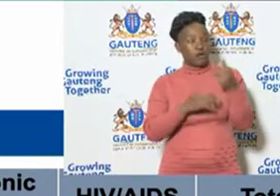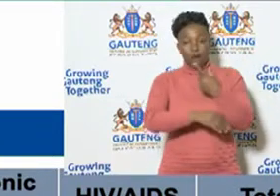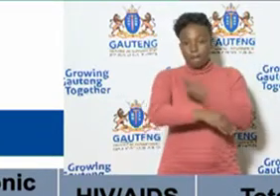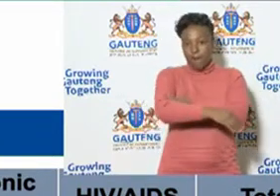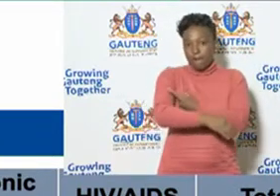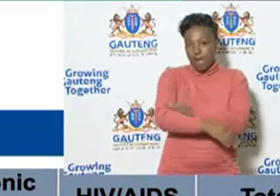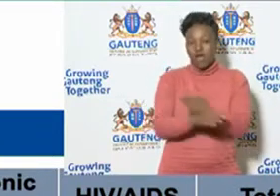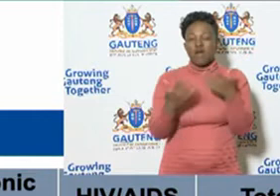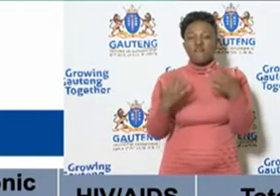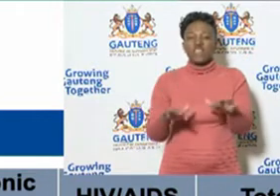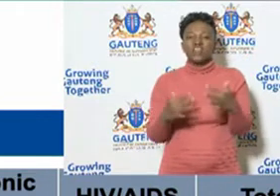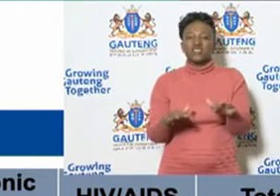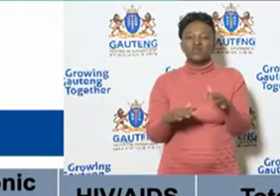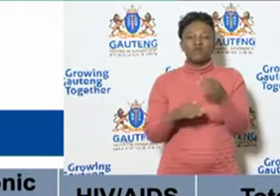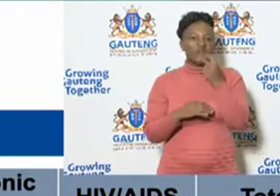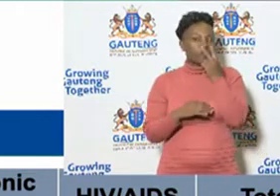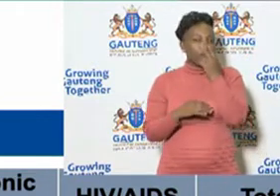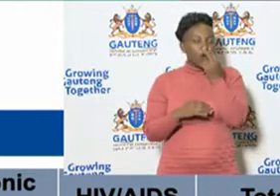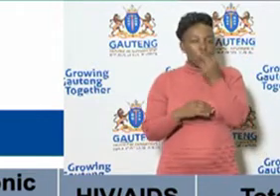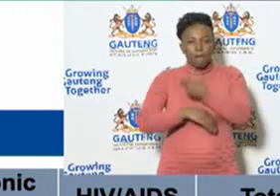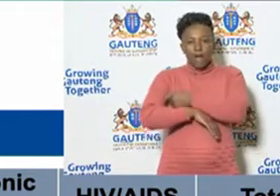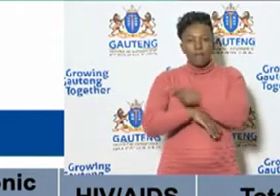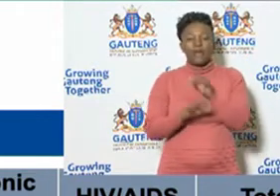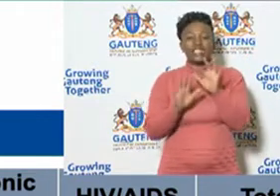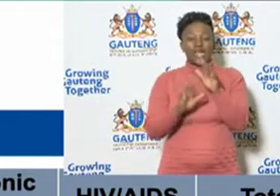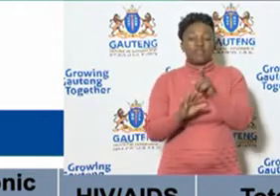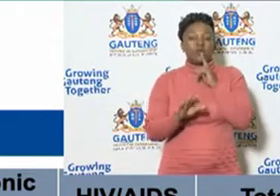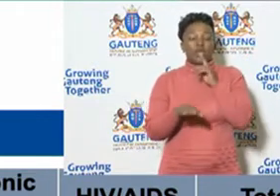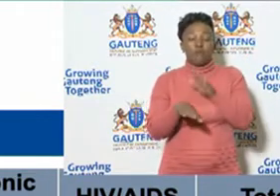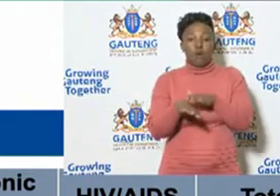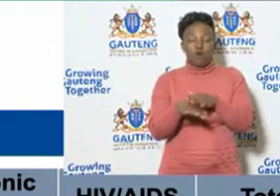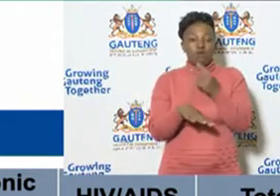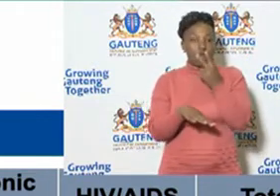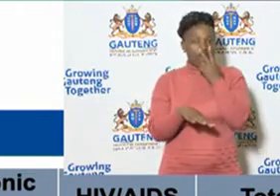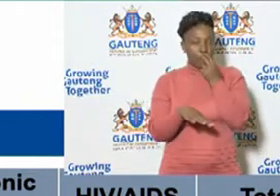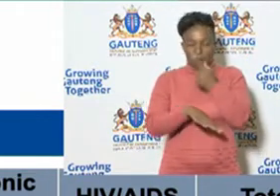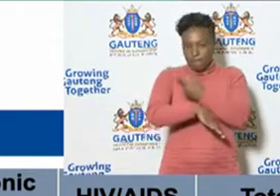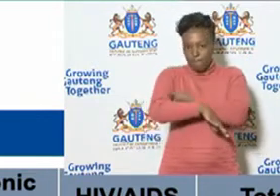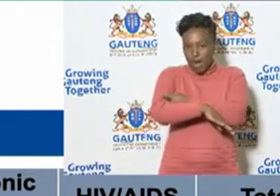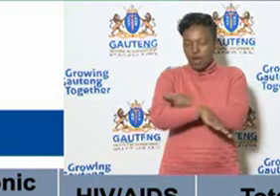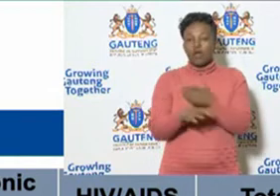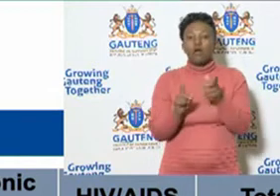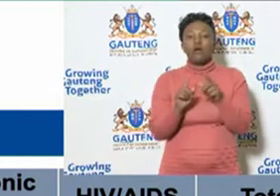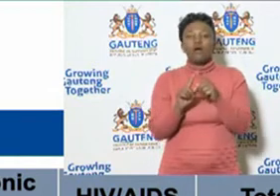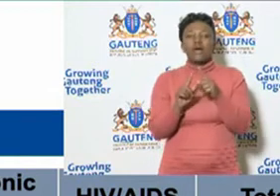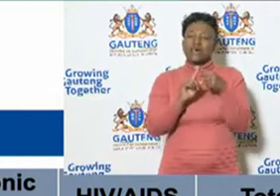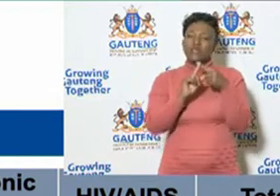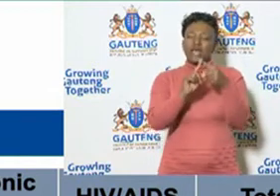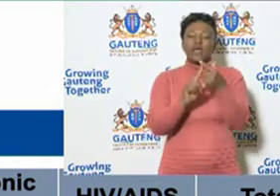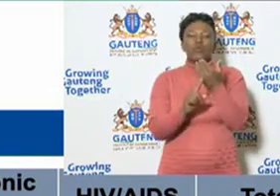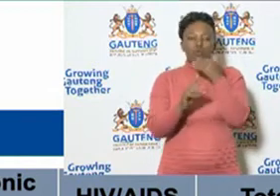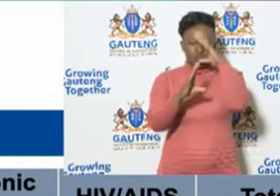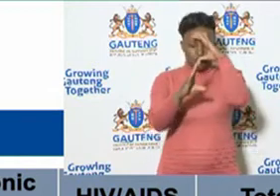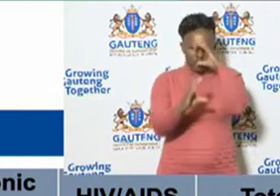more people who have been immunized compared to last week. And again, with immunization is targeting those who are